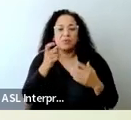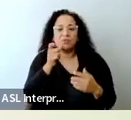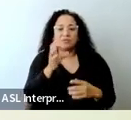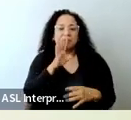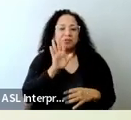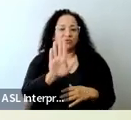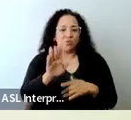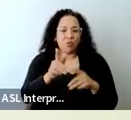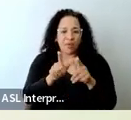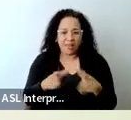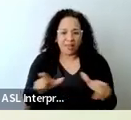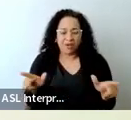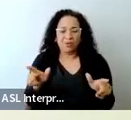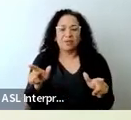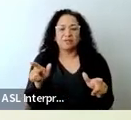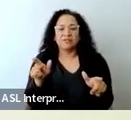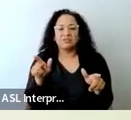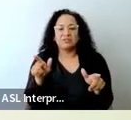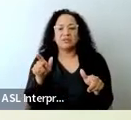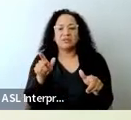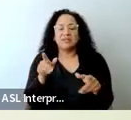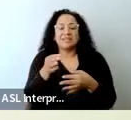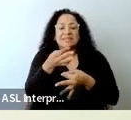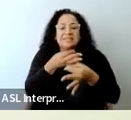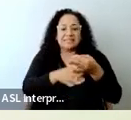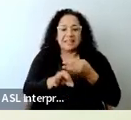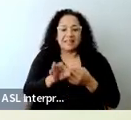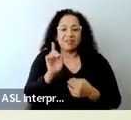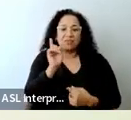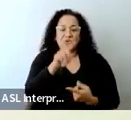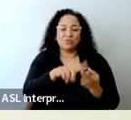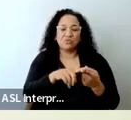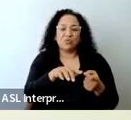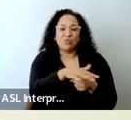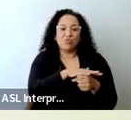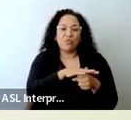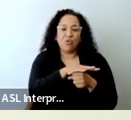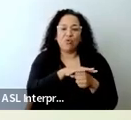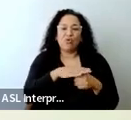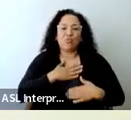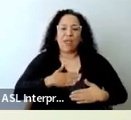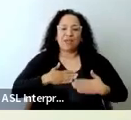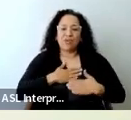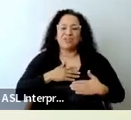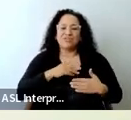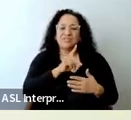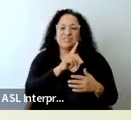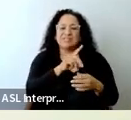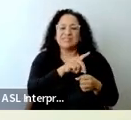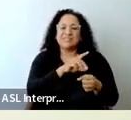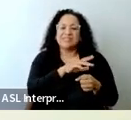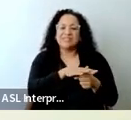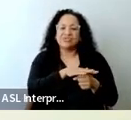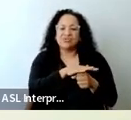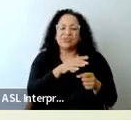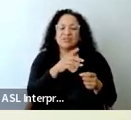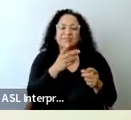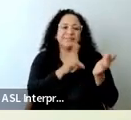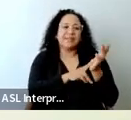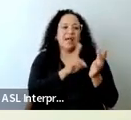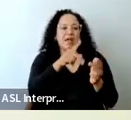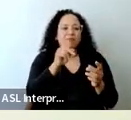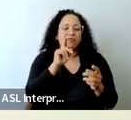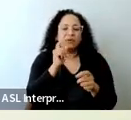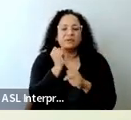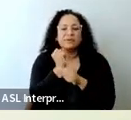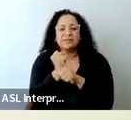your language, instead of going to the local recreation district and, you know, signing up for